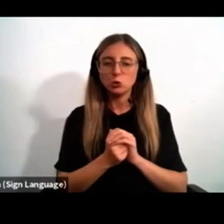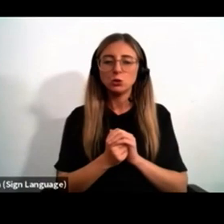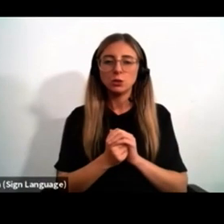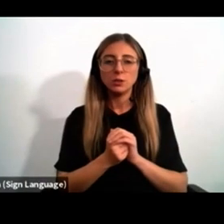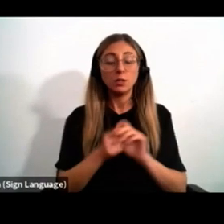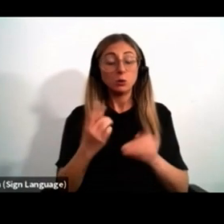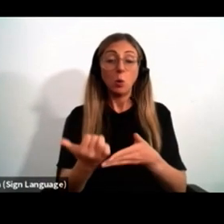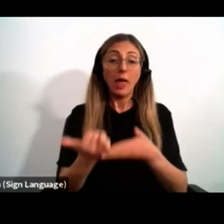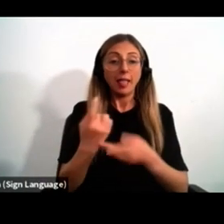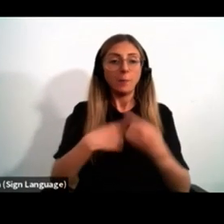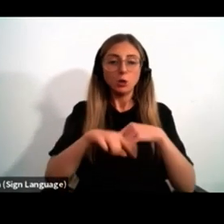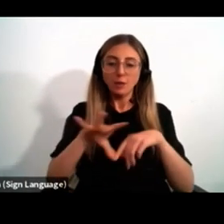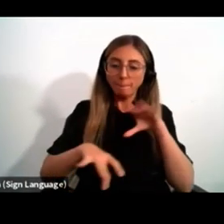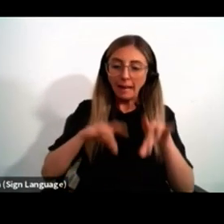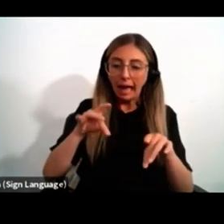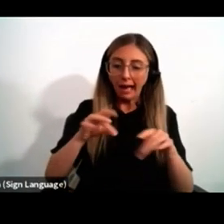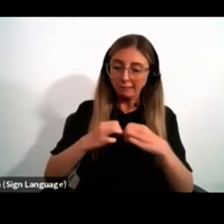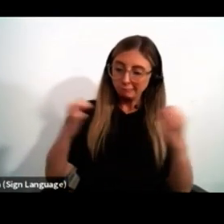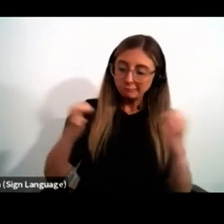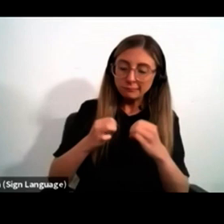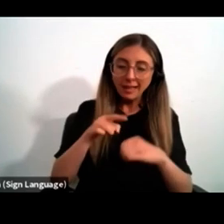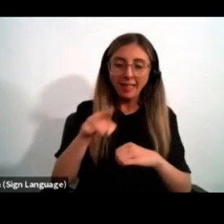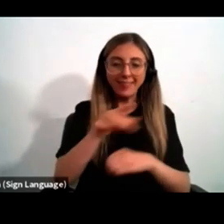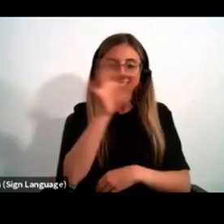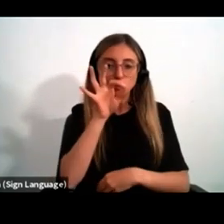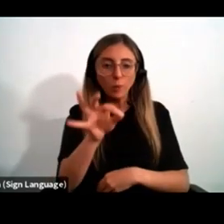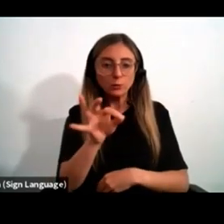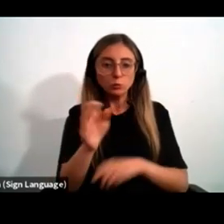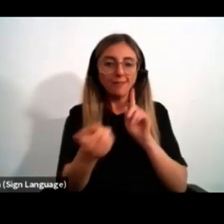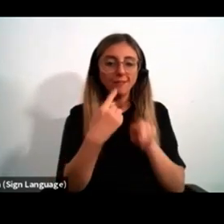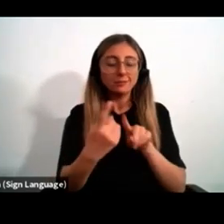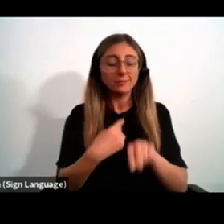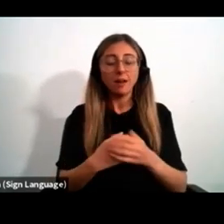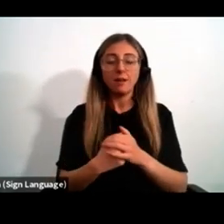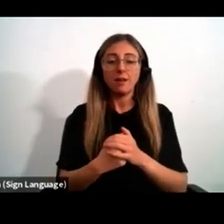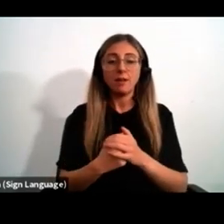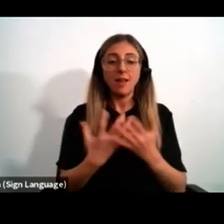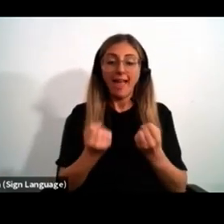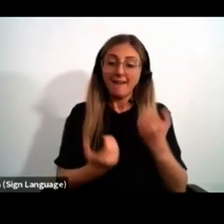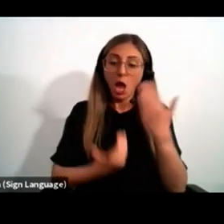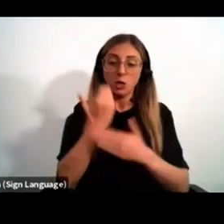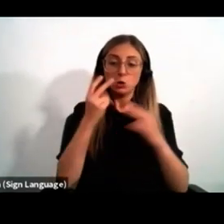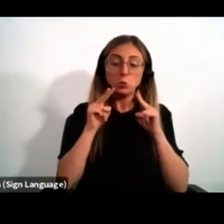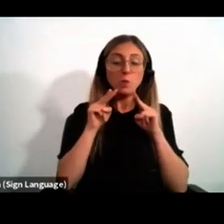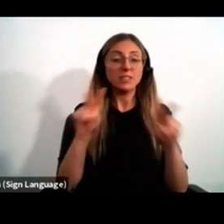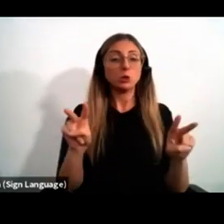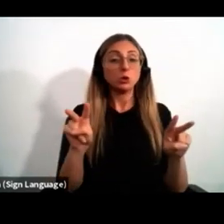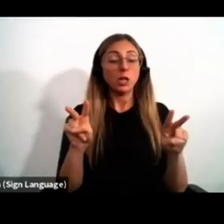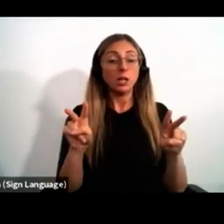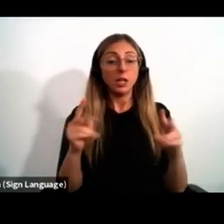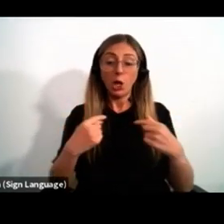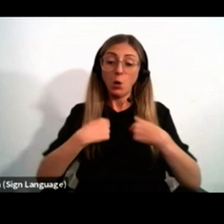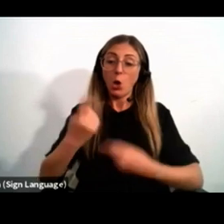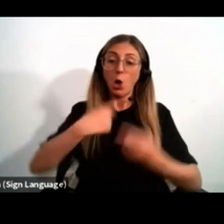today, to help us unpack these thorny questions and articulate a new vision where